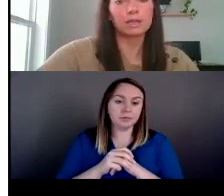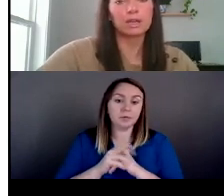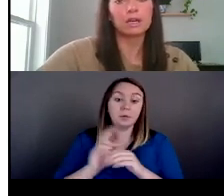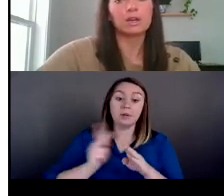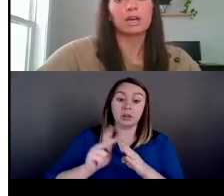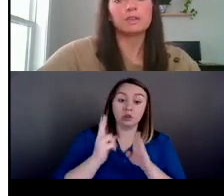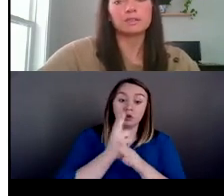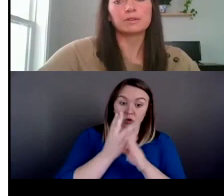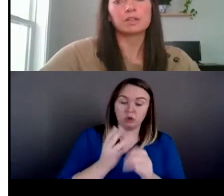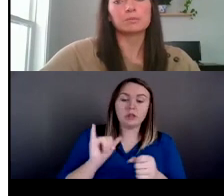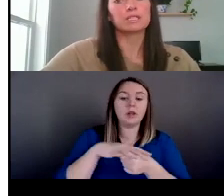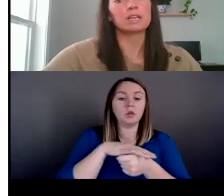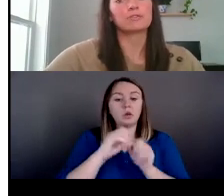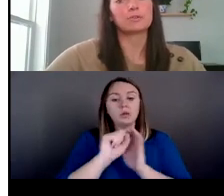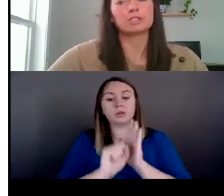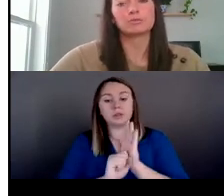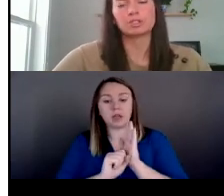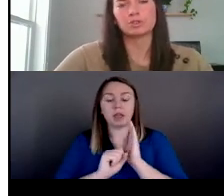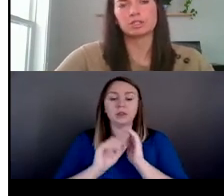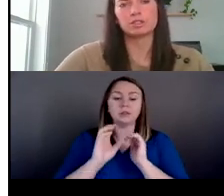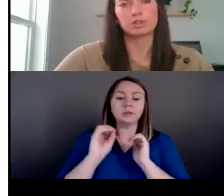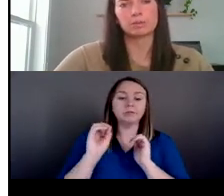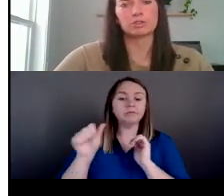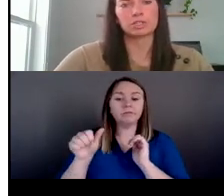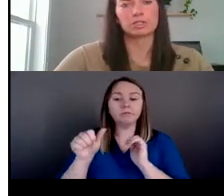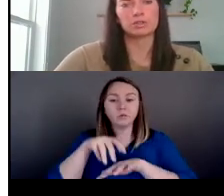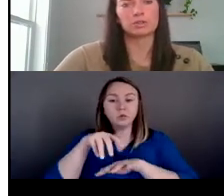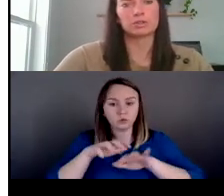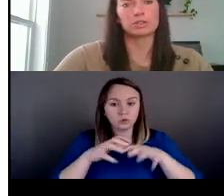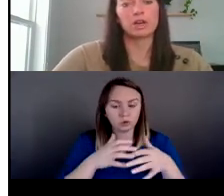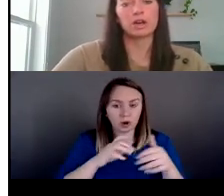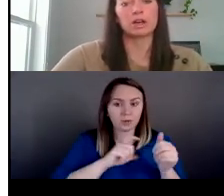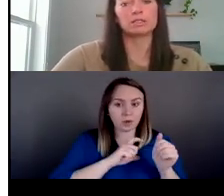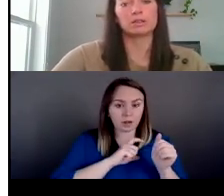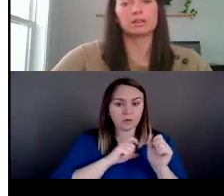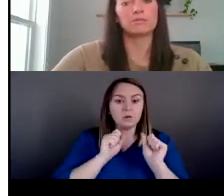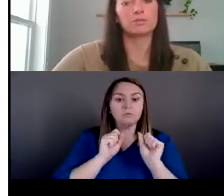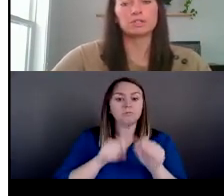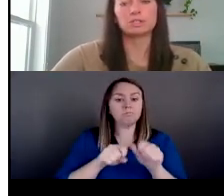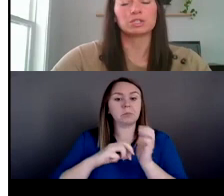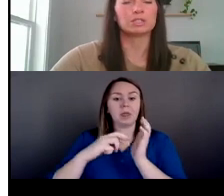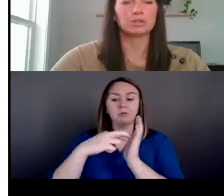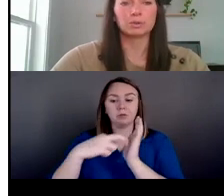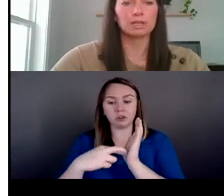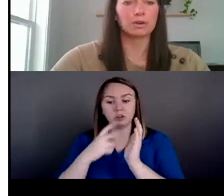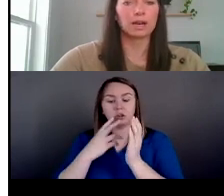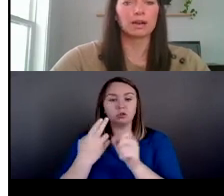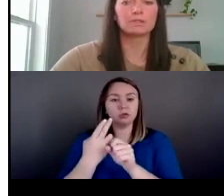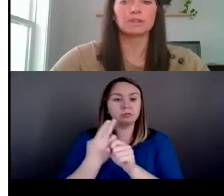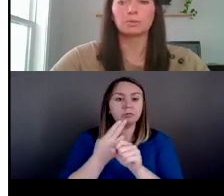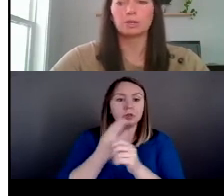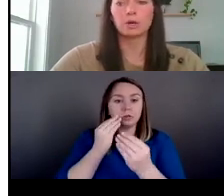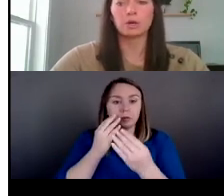NamUs. And this allows them to see information restricted to criminal justice users. So information such as dental